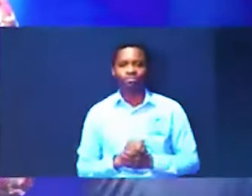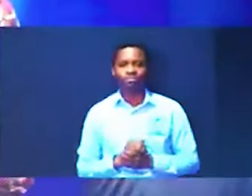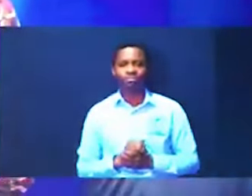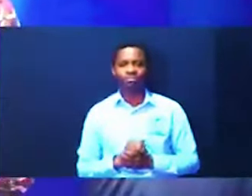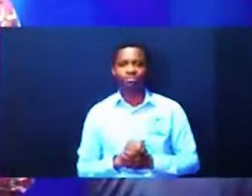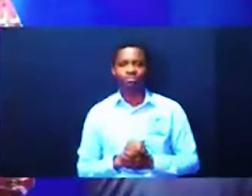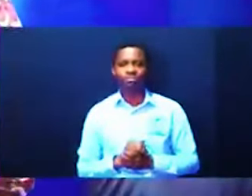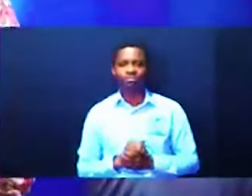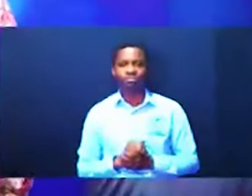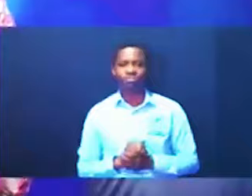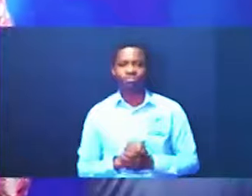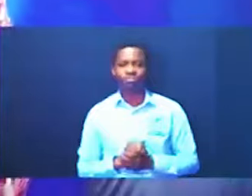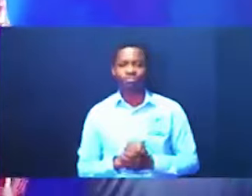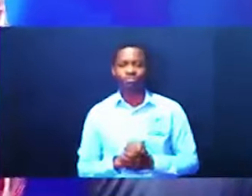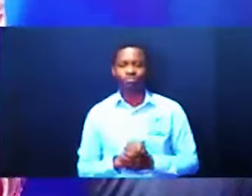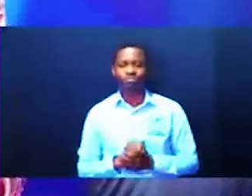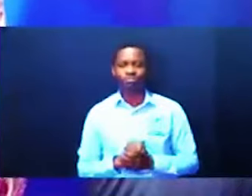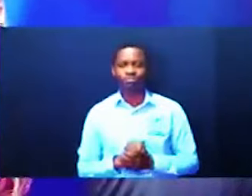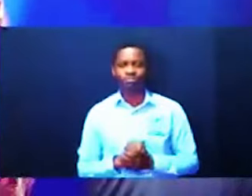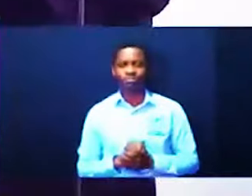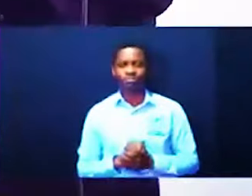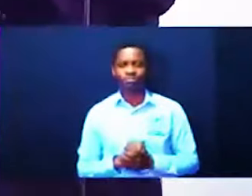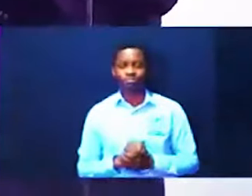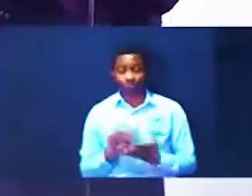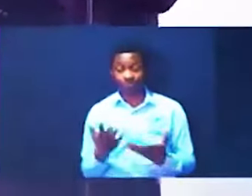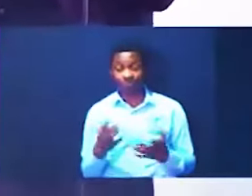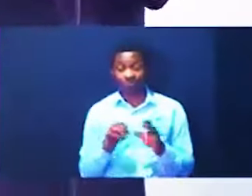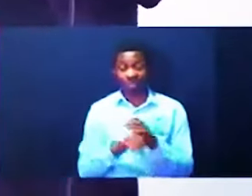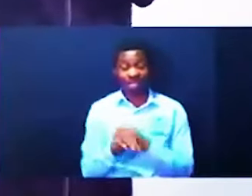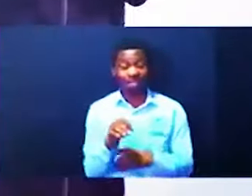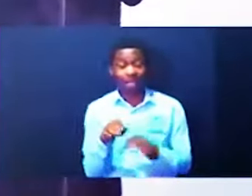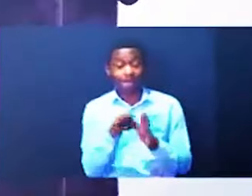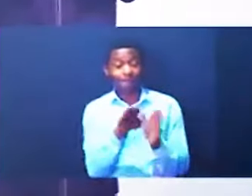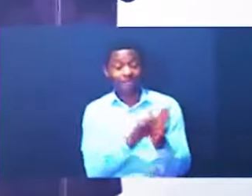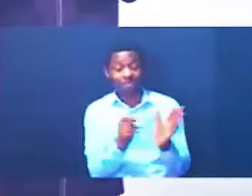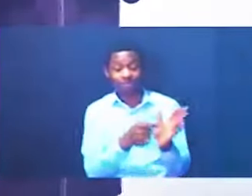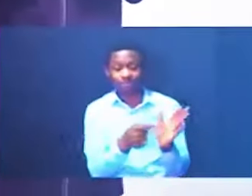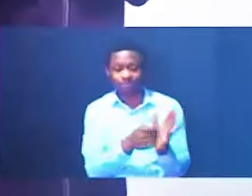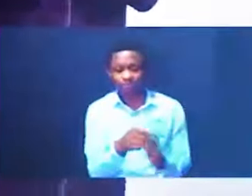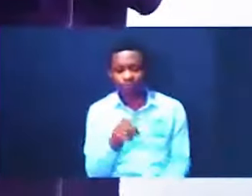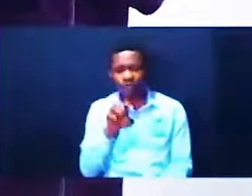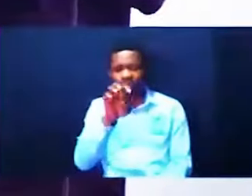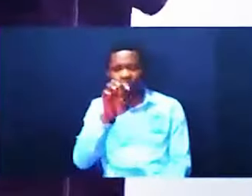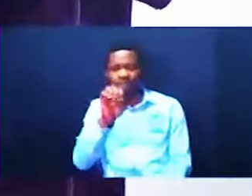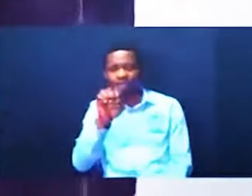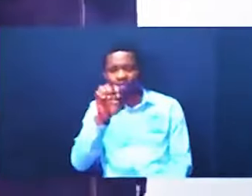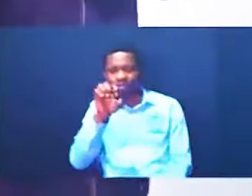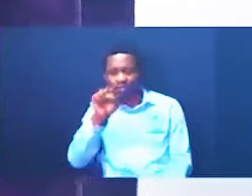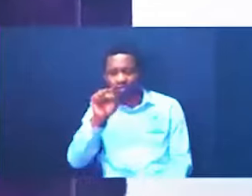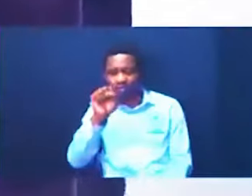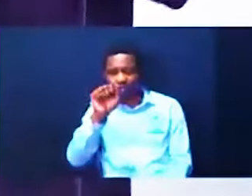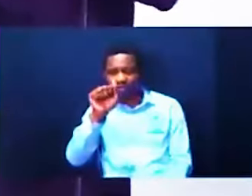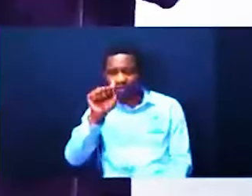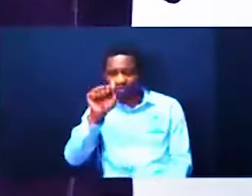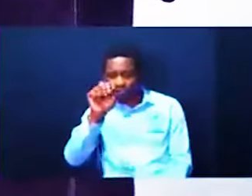now, when Esau and Jacob had their challenges,